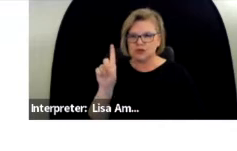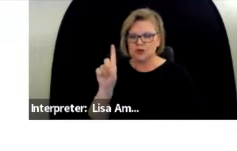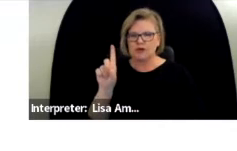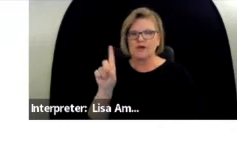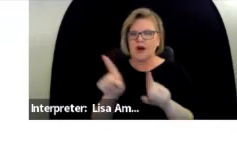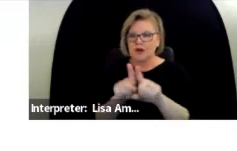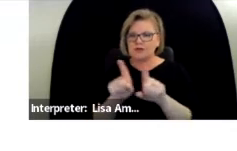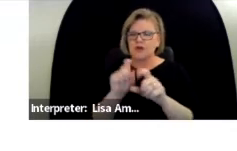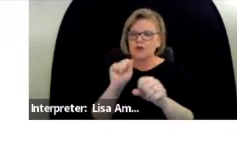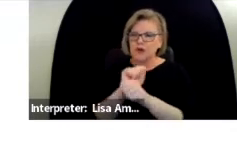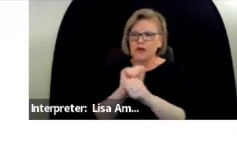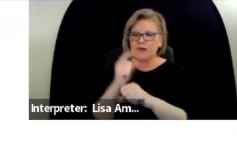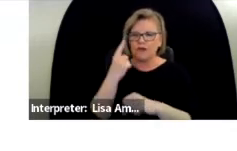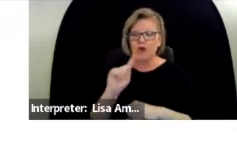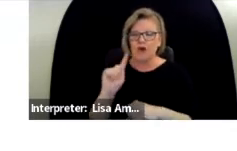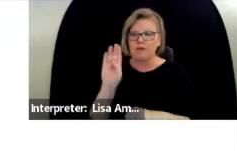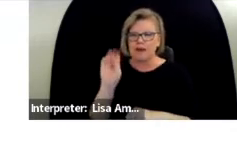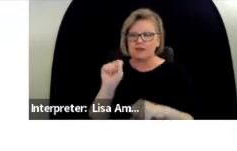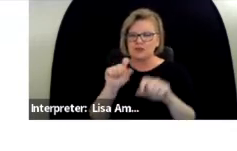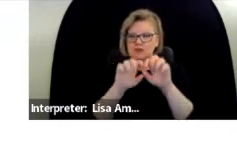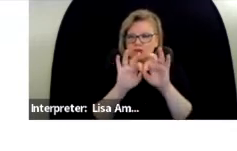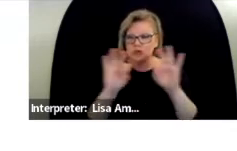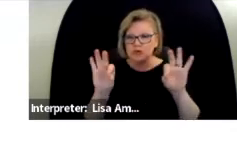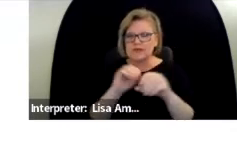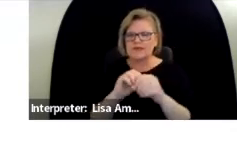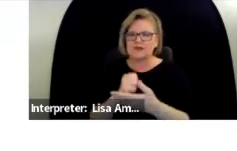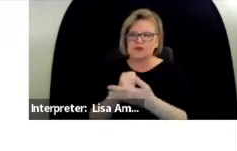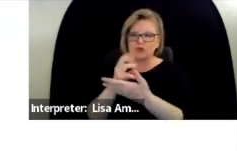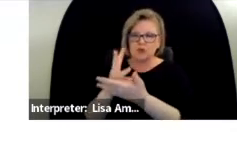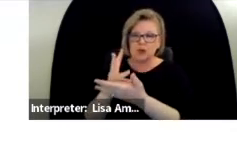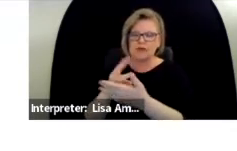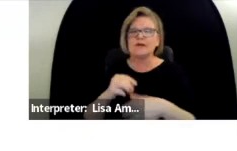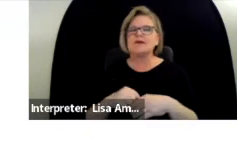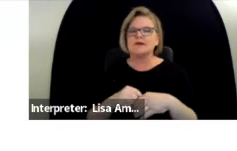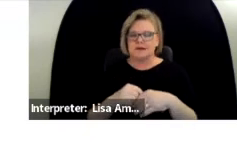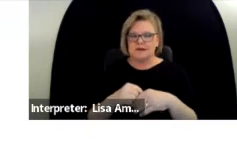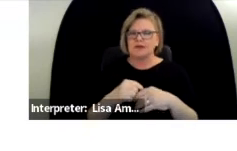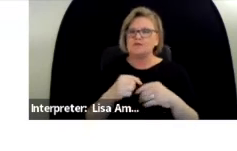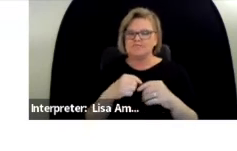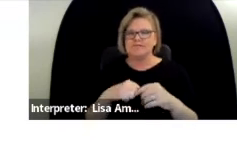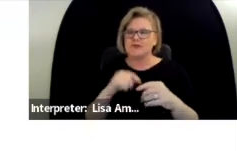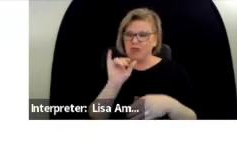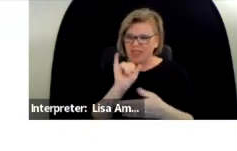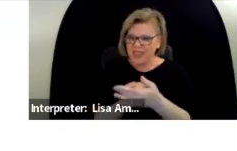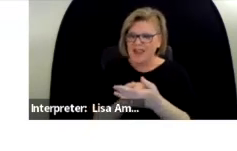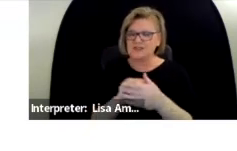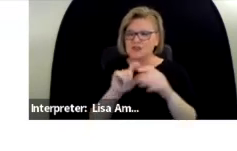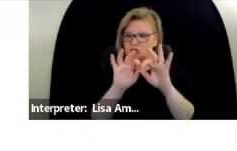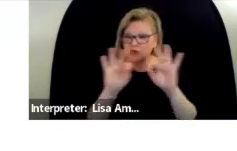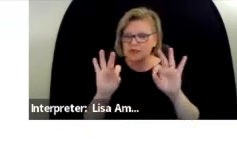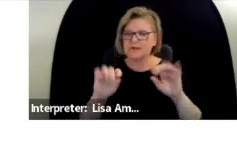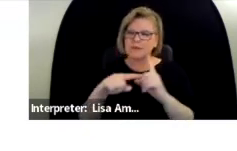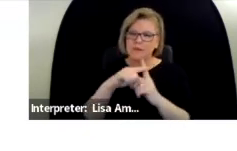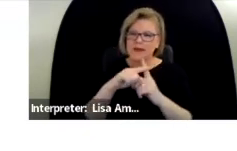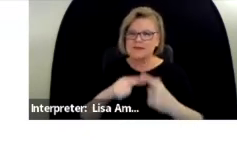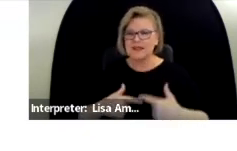working towards her bachelor's degree in social work so that with lived experience and education, she will be better able to